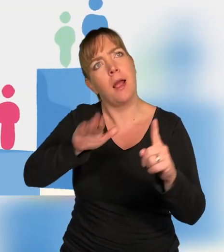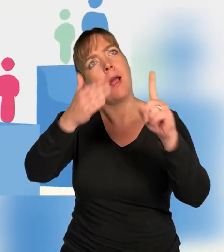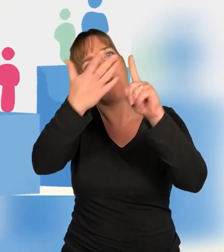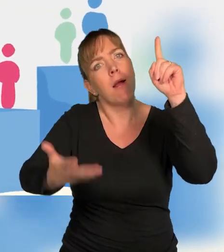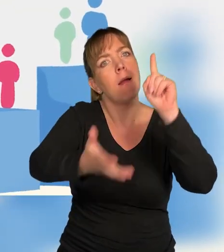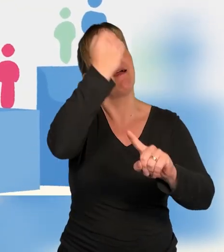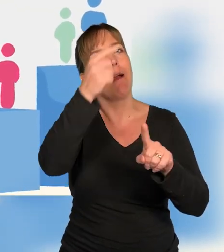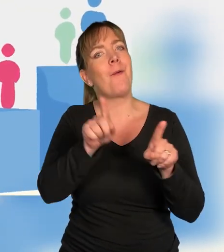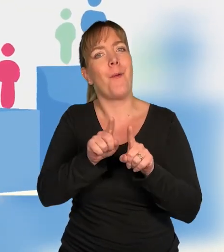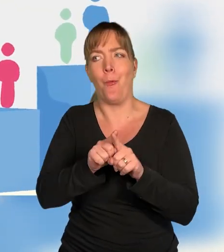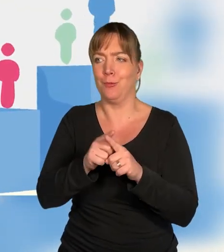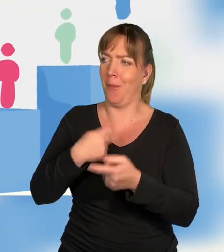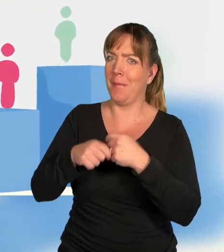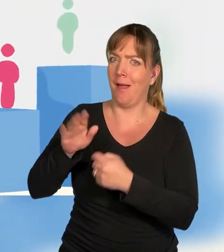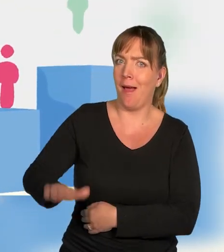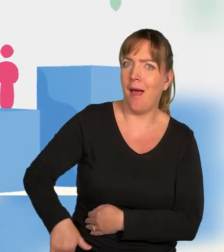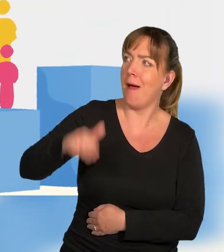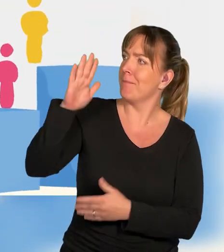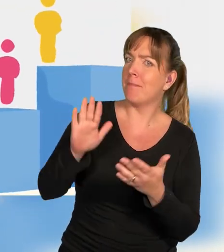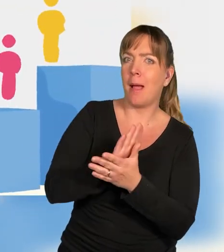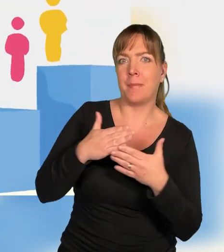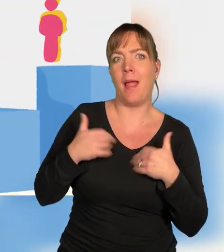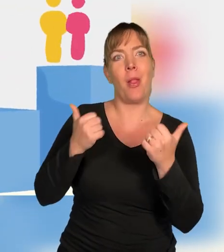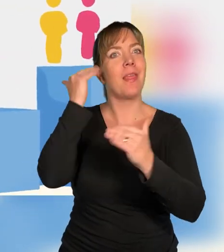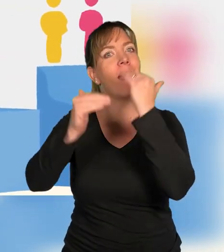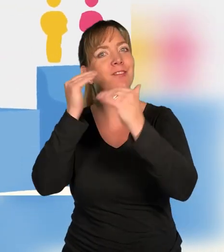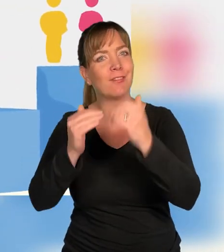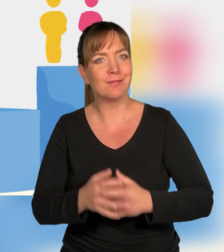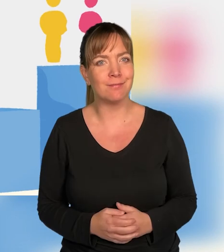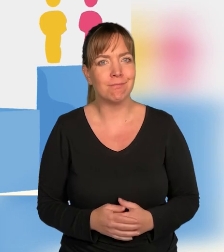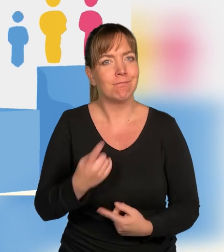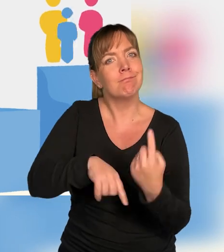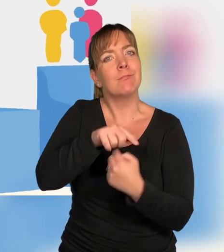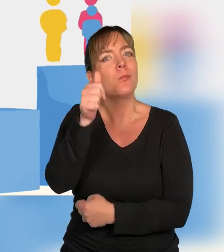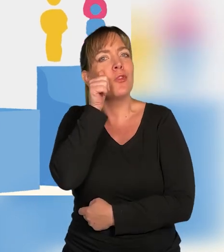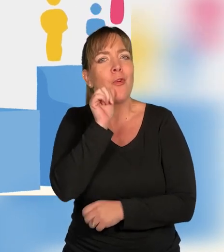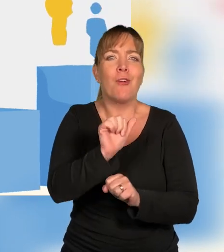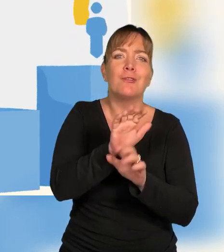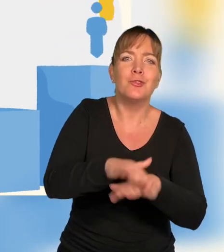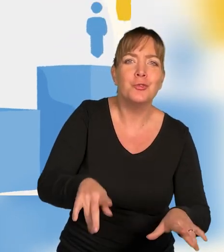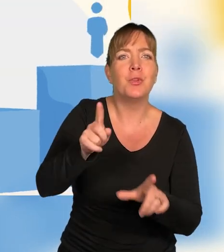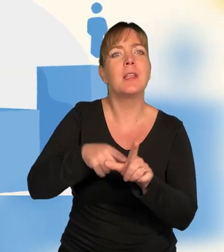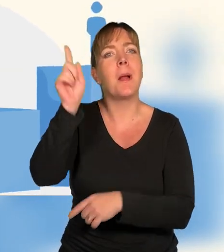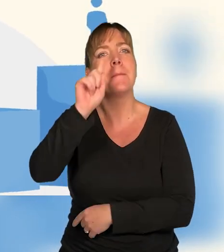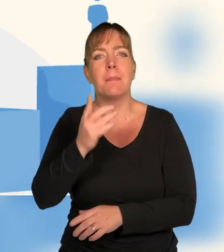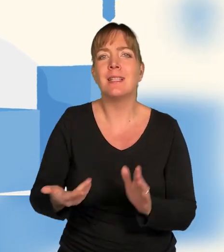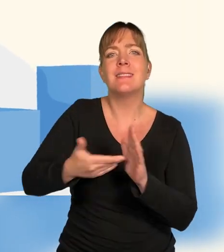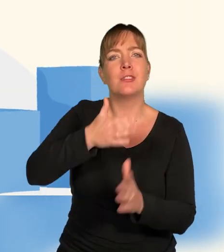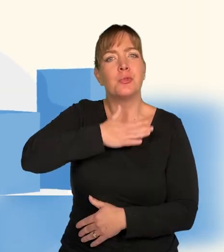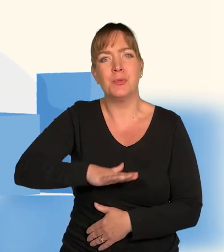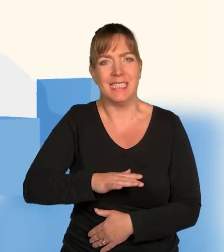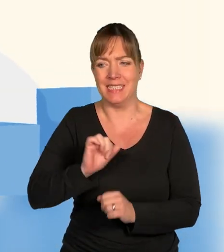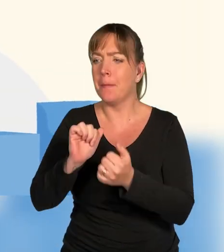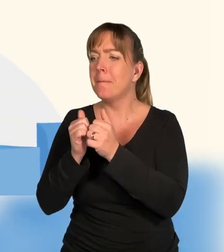their potential and lead happy, healthy adult lives. But we know that children and young people with additional needs